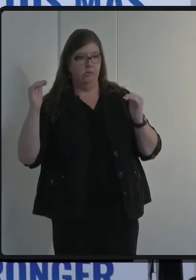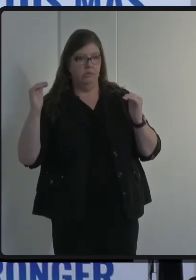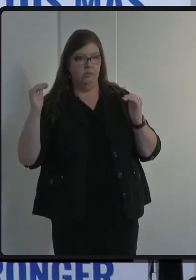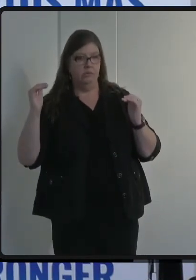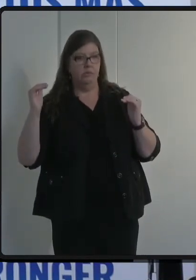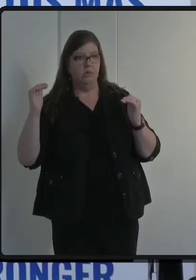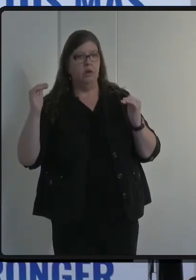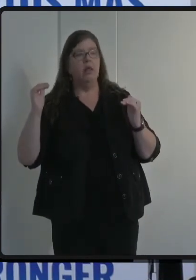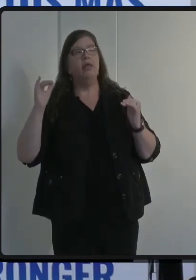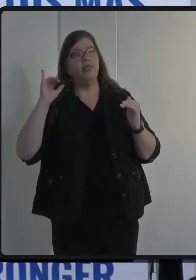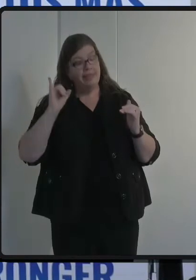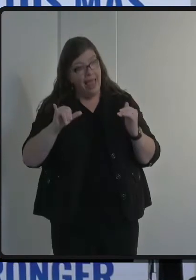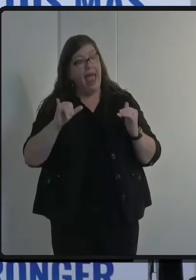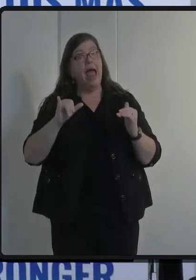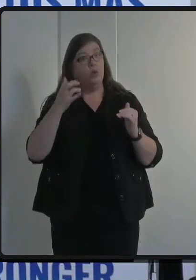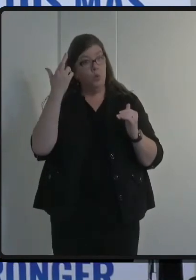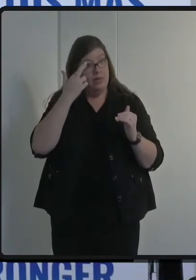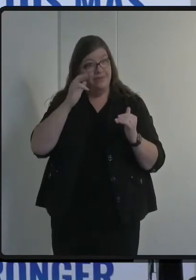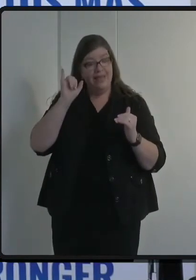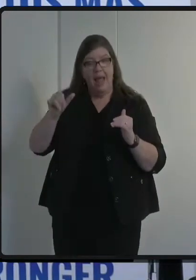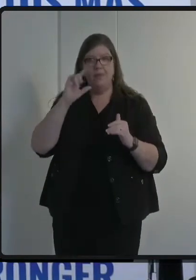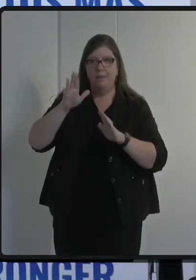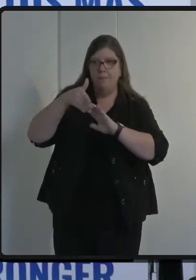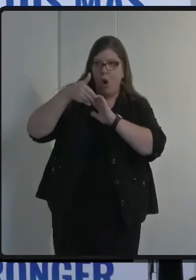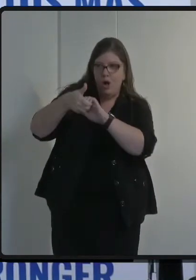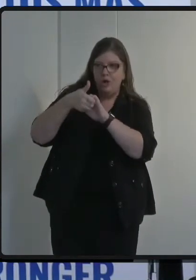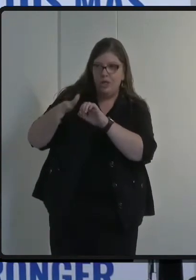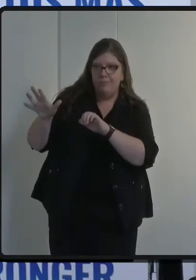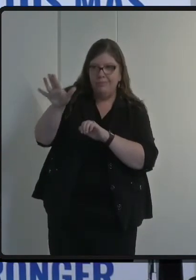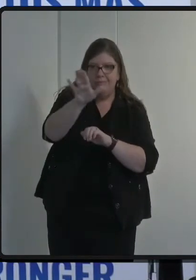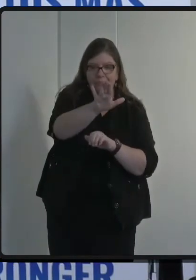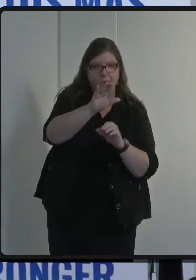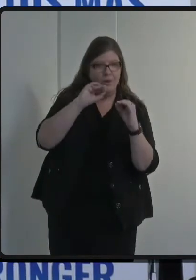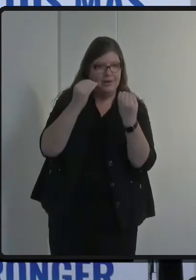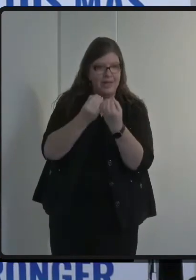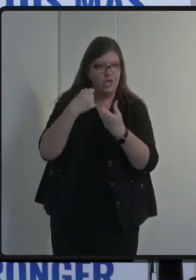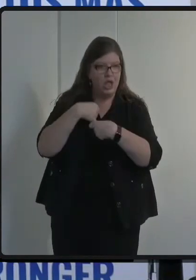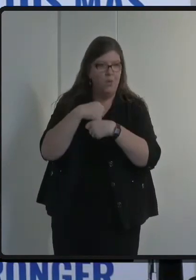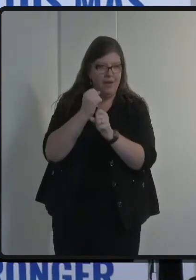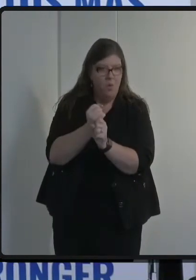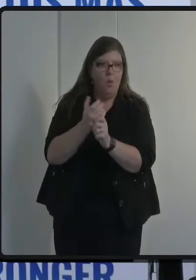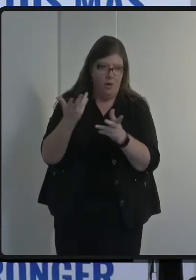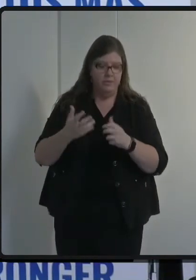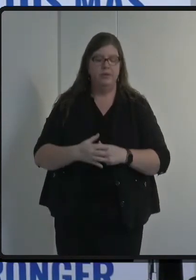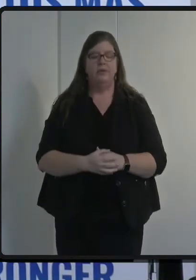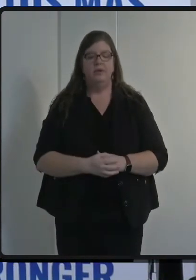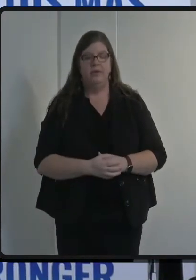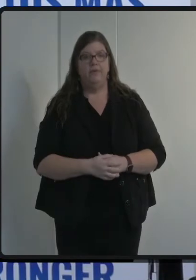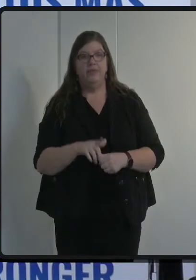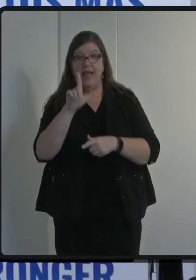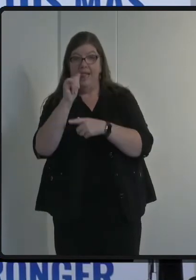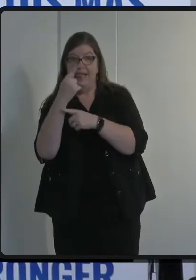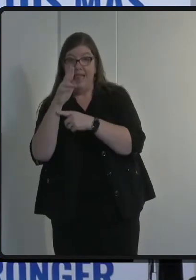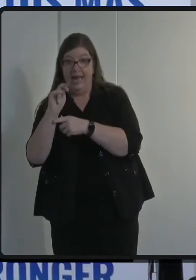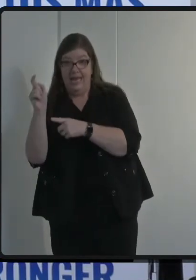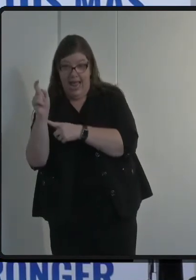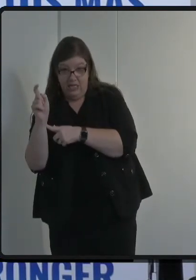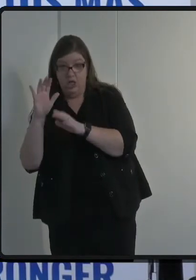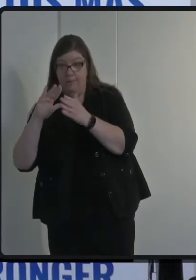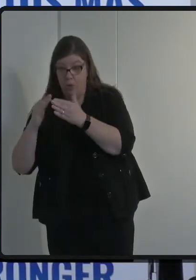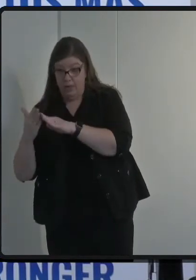I think that is attributable to the partnerships that we have formed on the Latinx